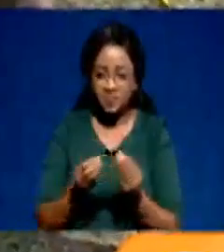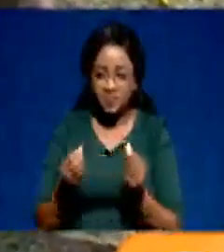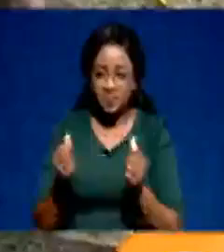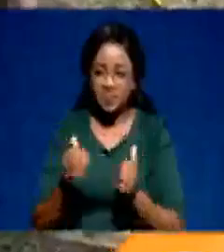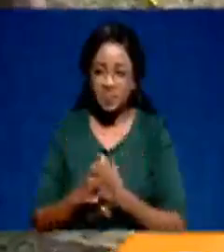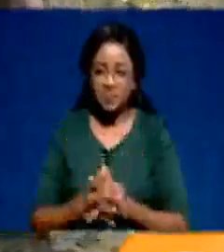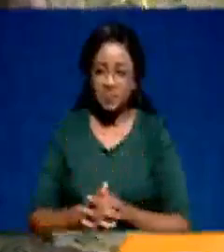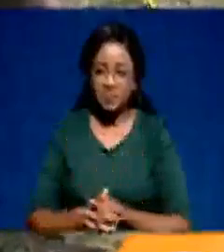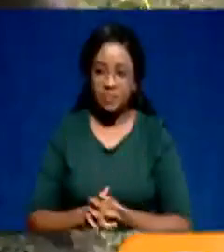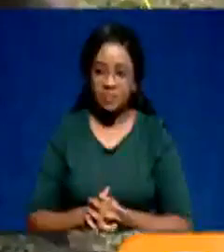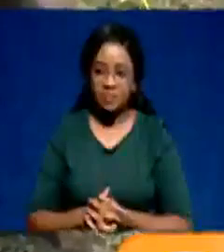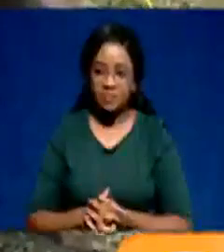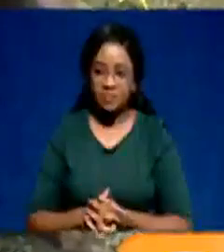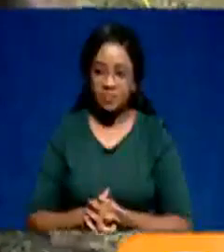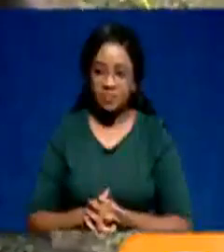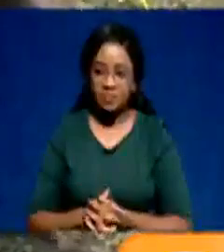reduce its